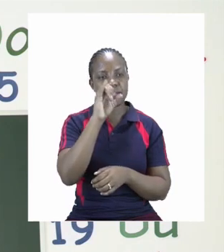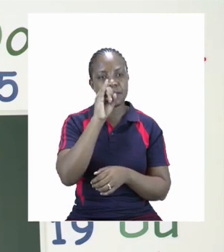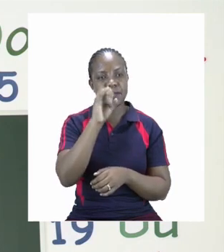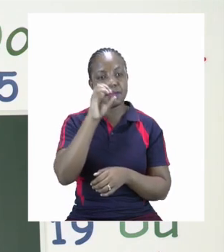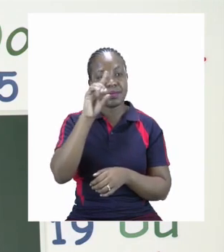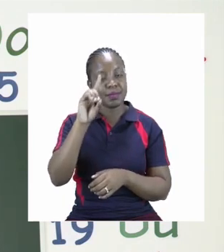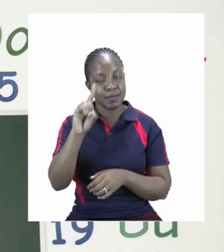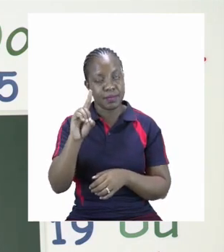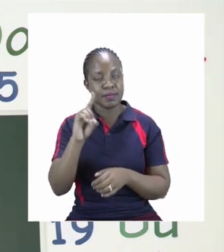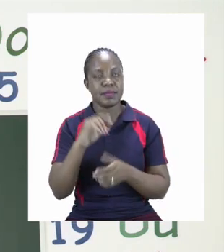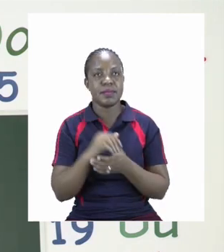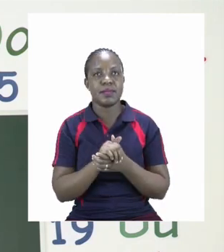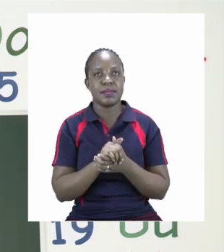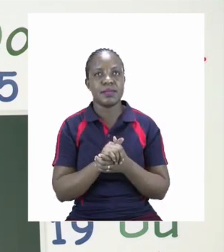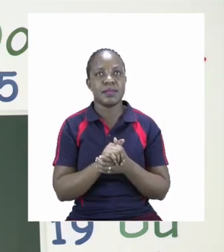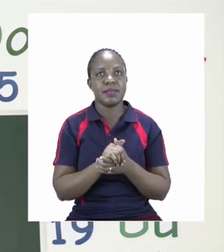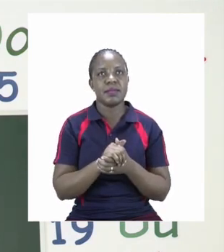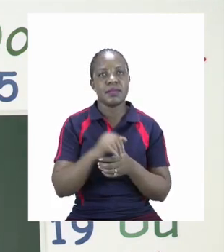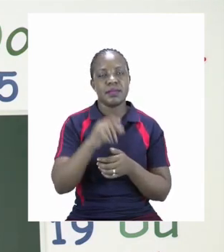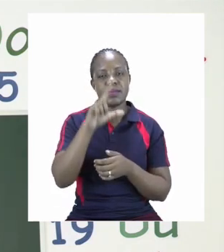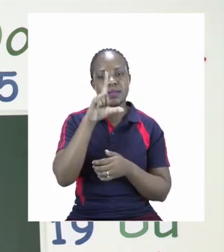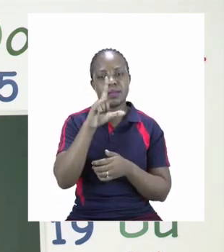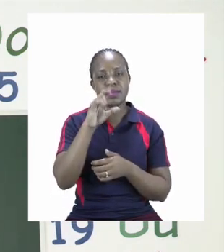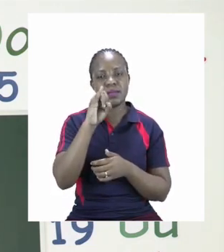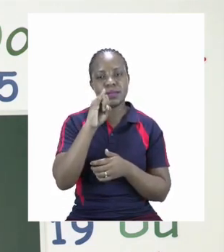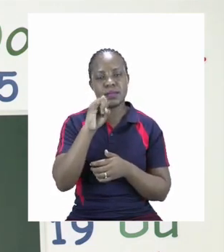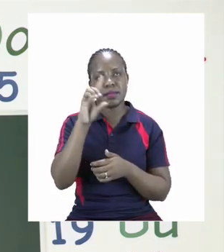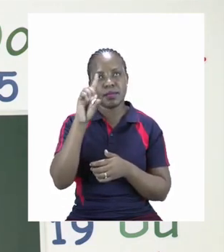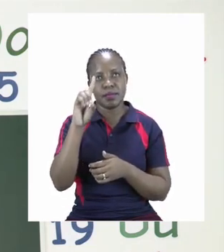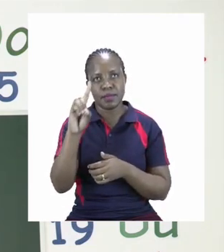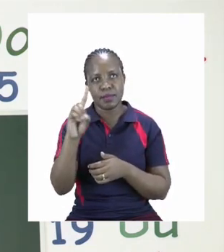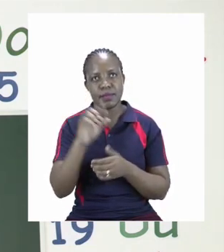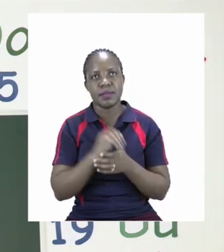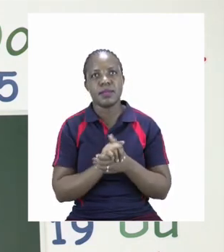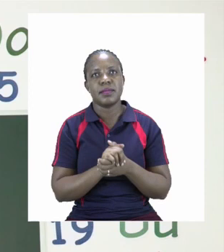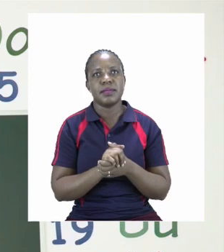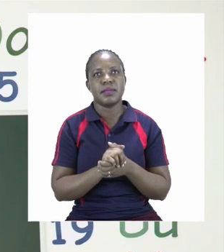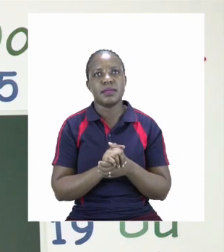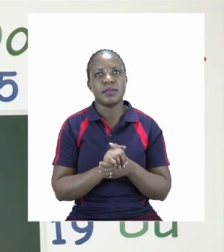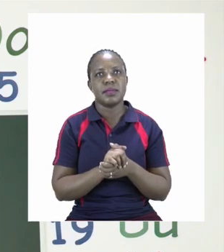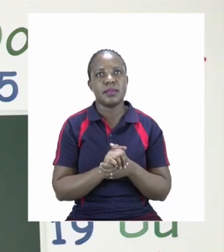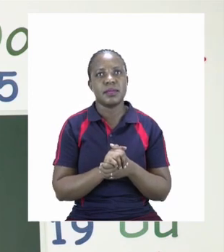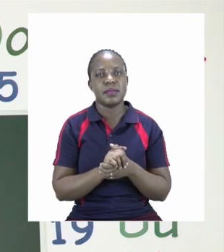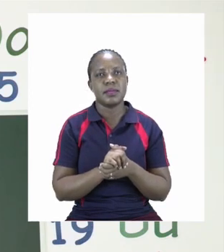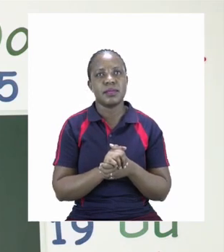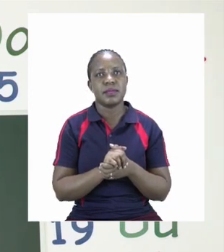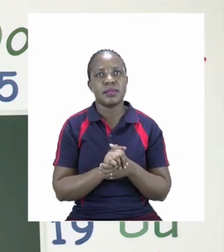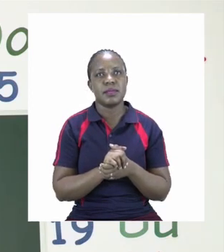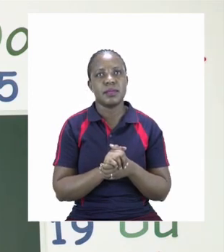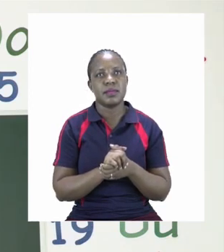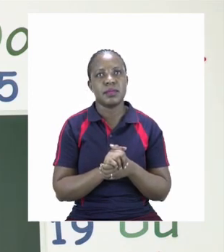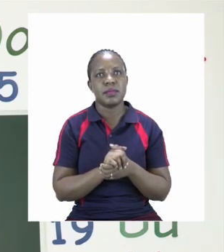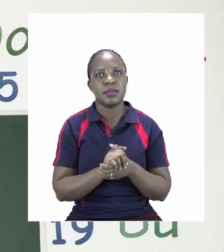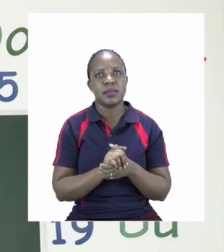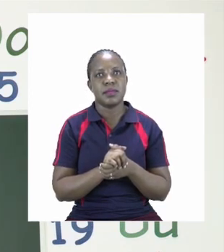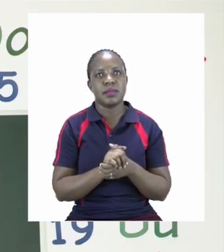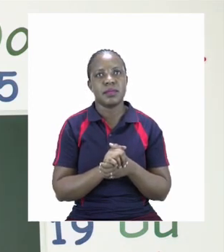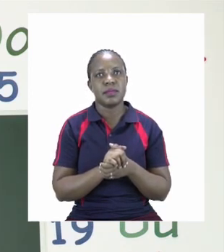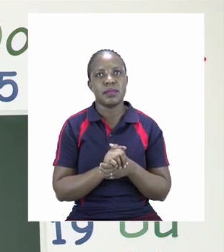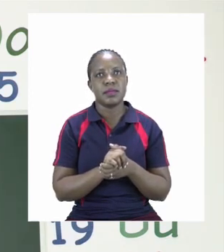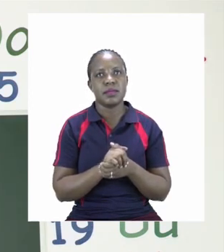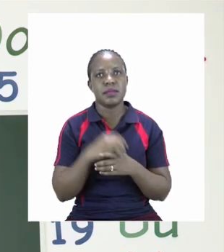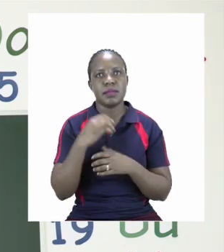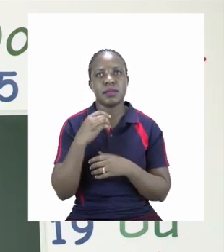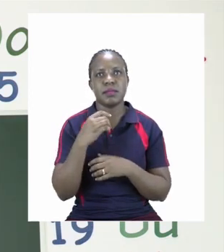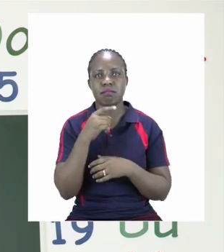lid, lid. Now let's look for the lid for our 3 pictures. Is this a